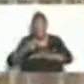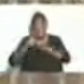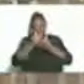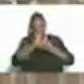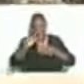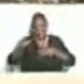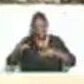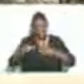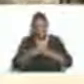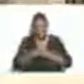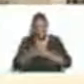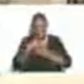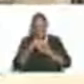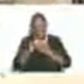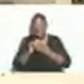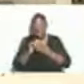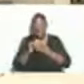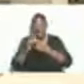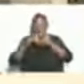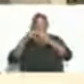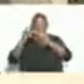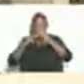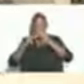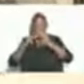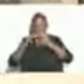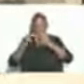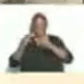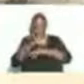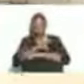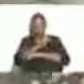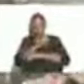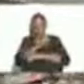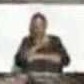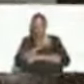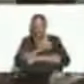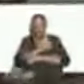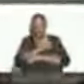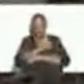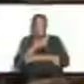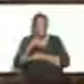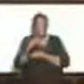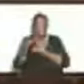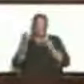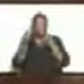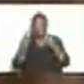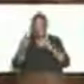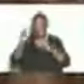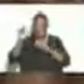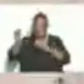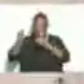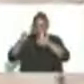closer to demolition, Buildings Control Officer in the Ministry of Works, Craig Delancey, says final notices are being posted in the two